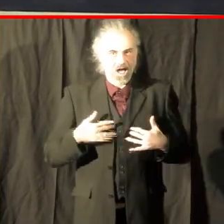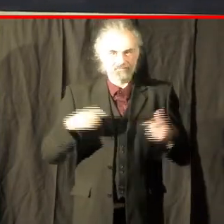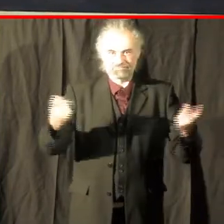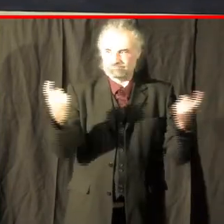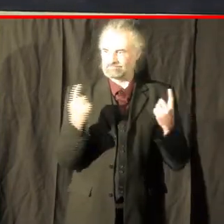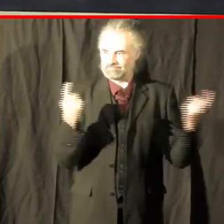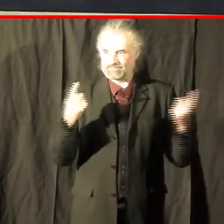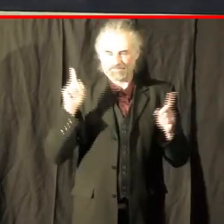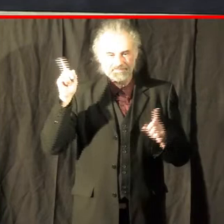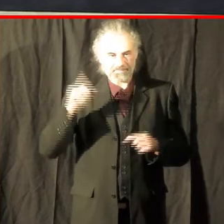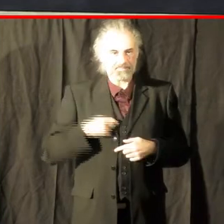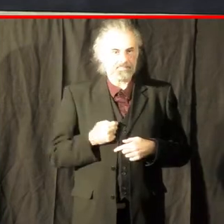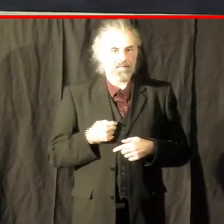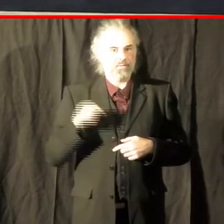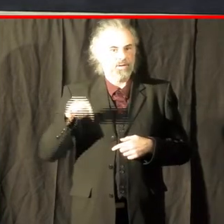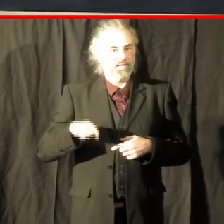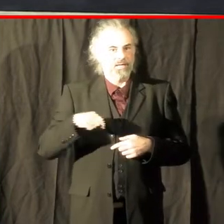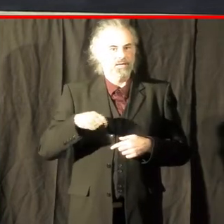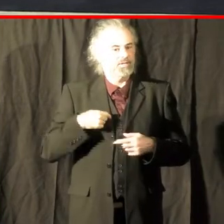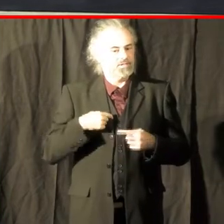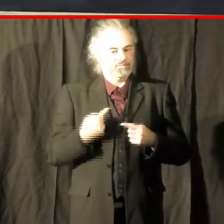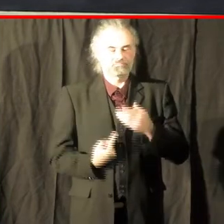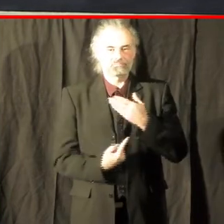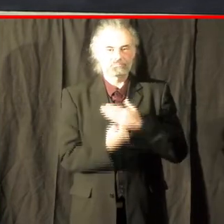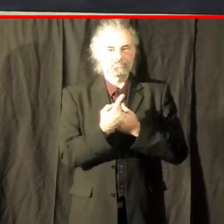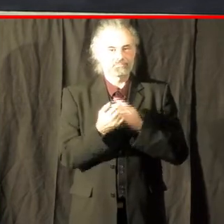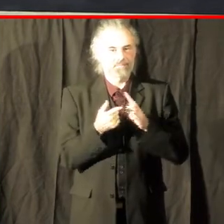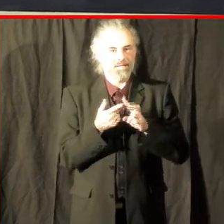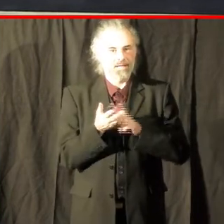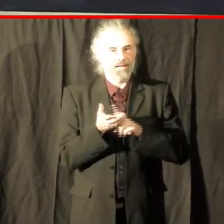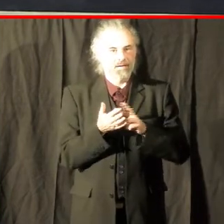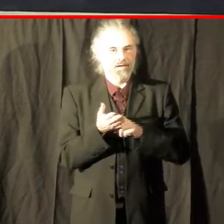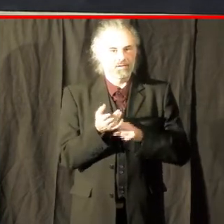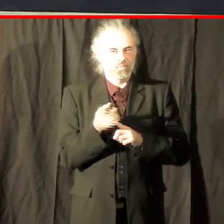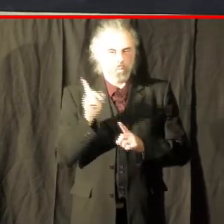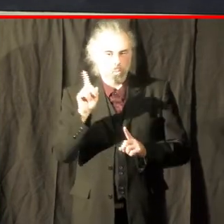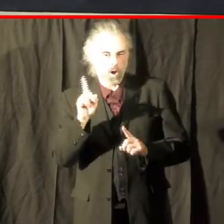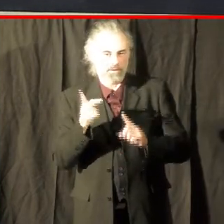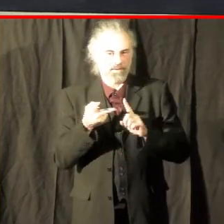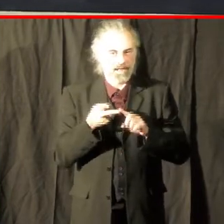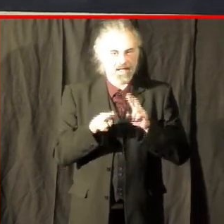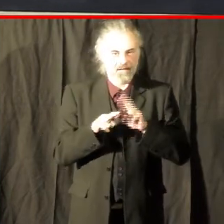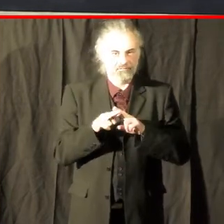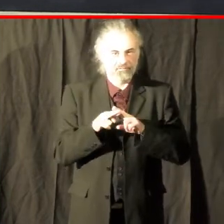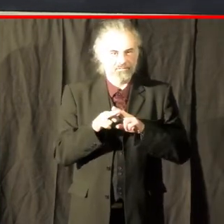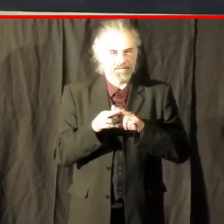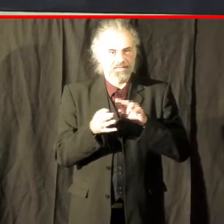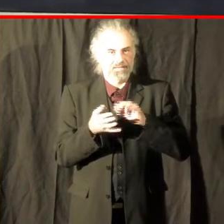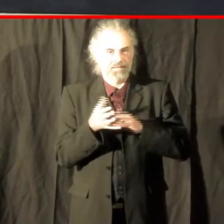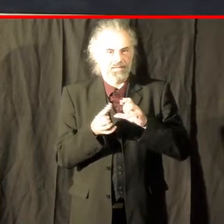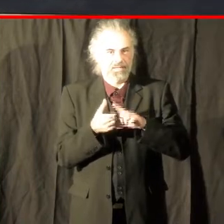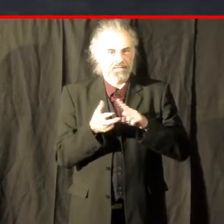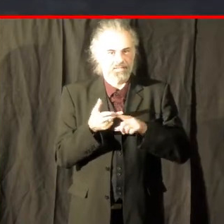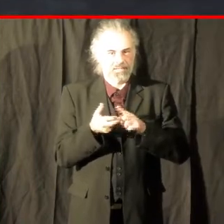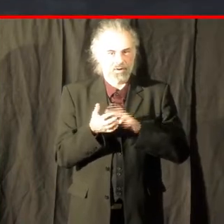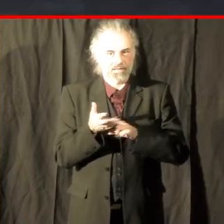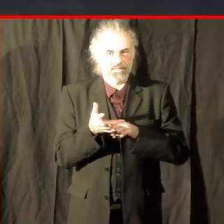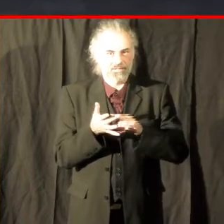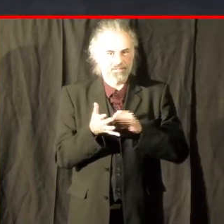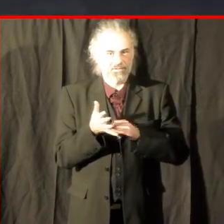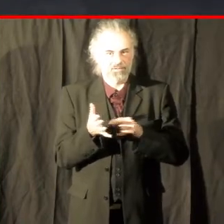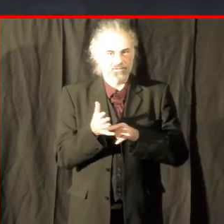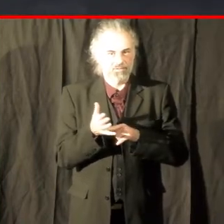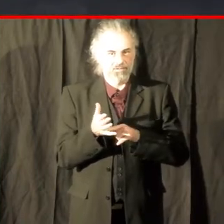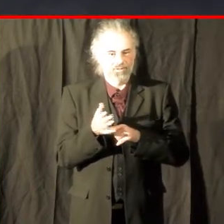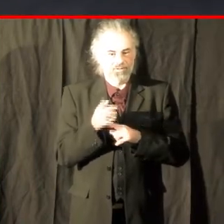course, we're here for the event called What If Scientists Rule the World? Now, I'm of the view that it should be called Now That Scientists Do Rule